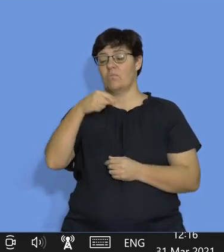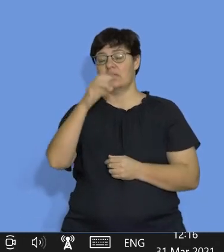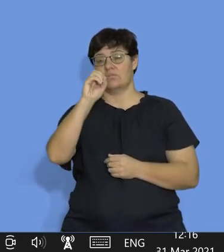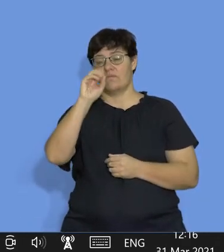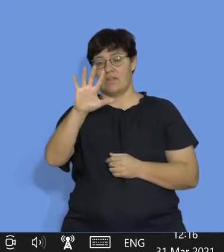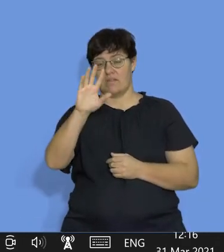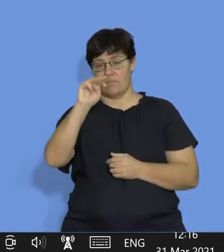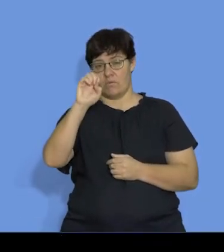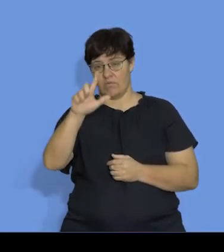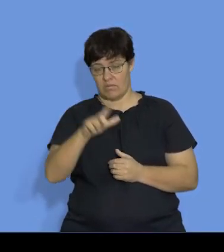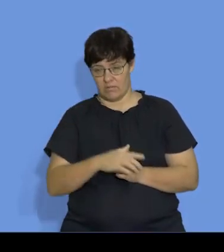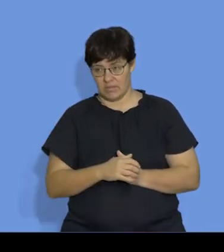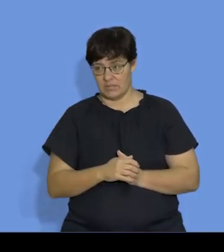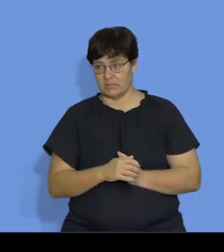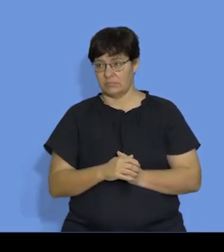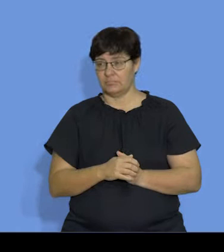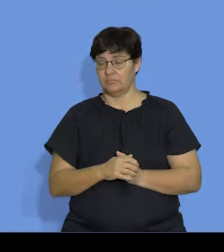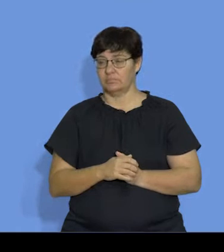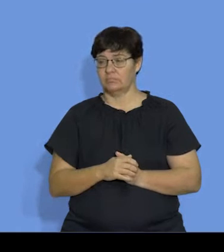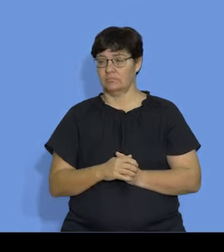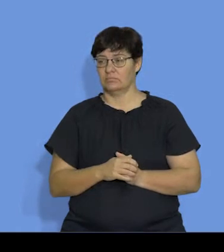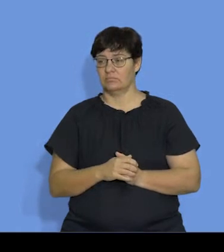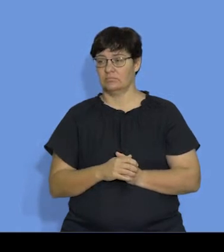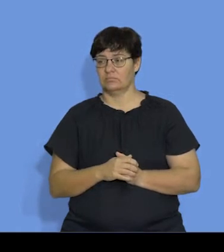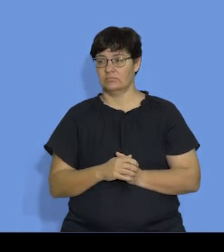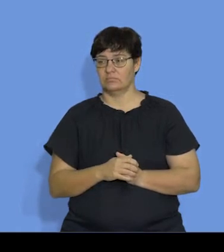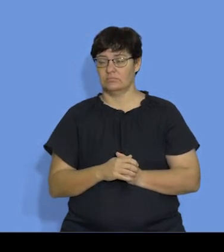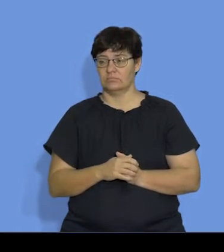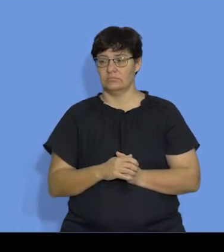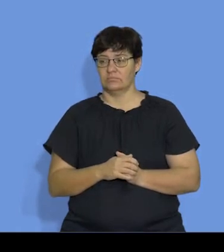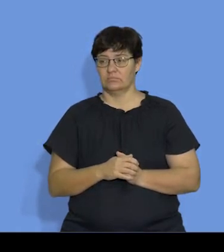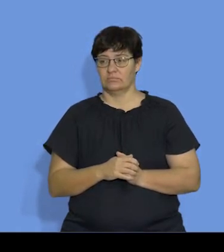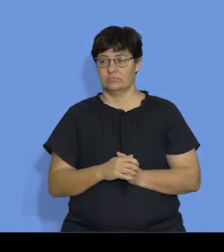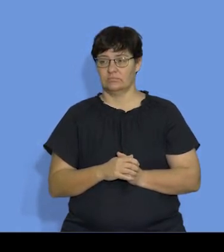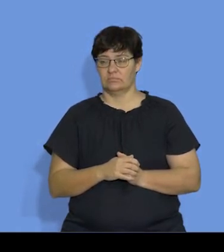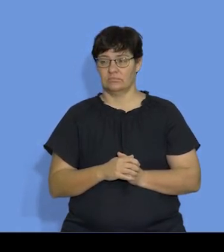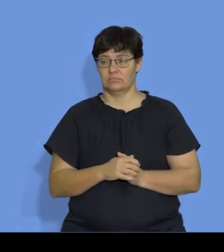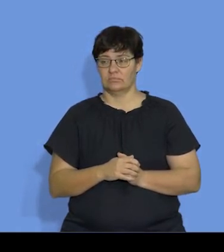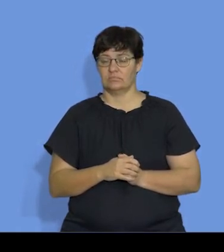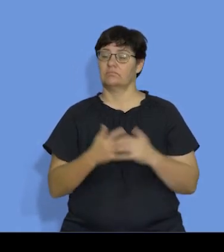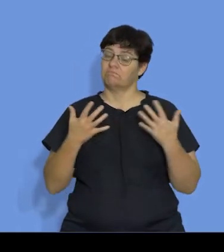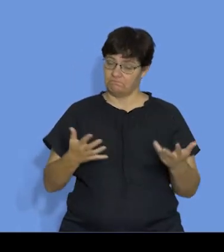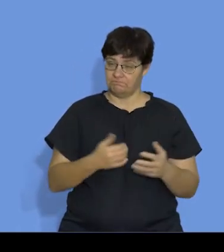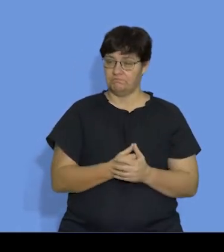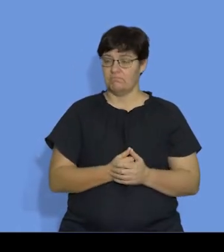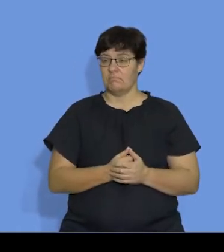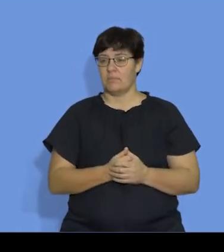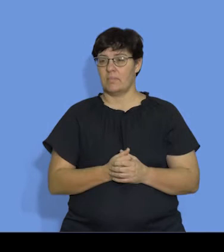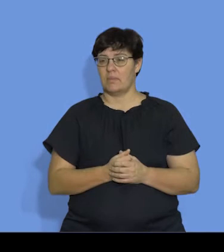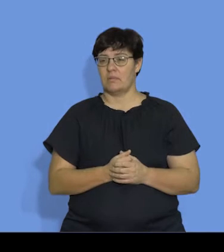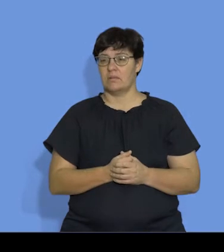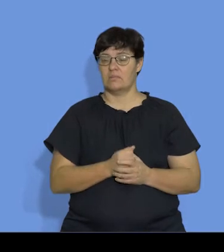0.05 moles, right? So this is 0.05 moles, right? So if